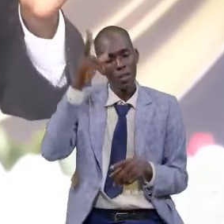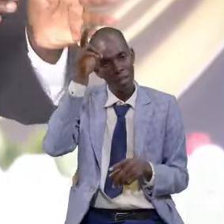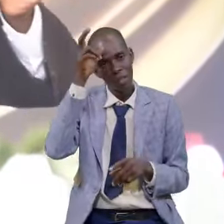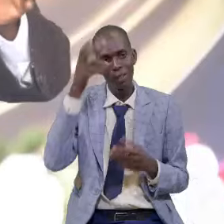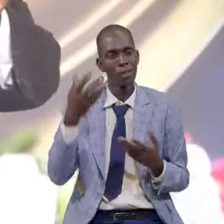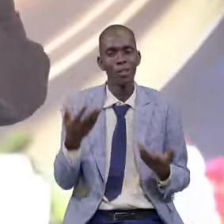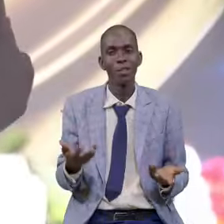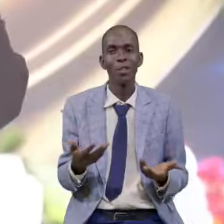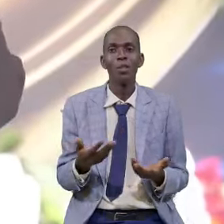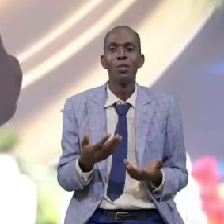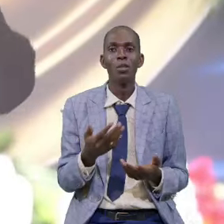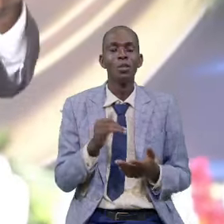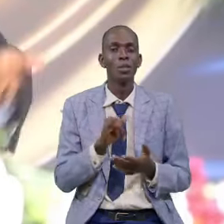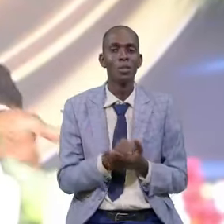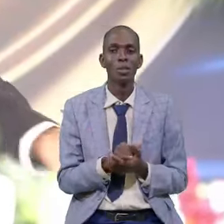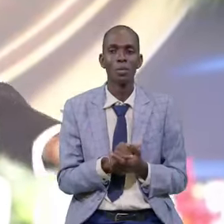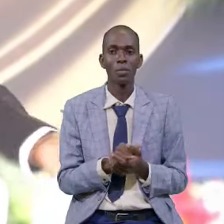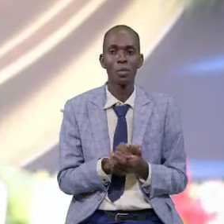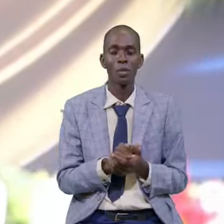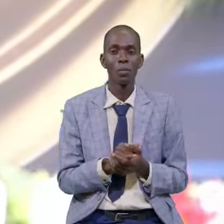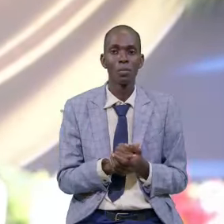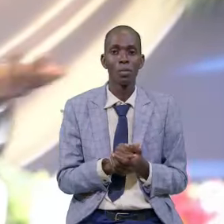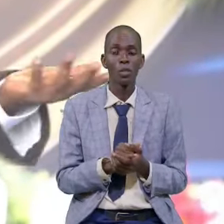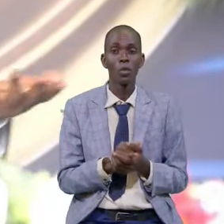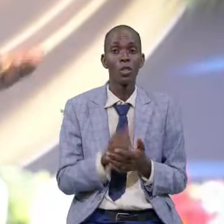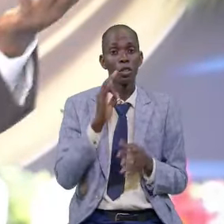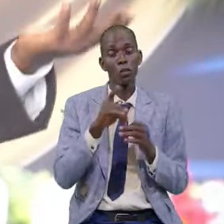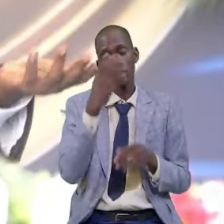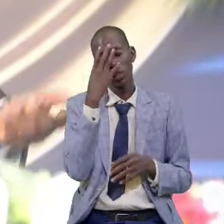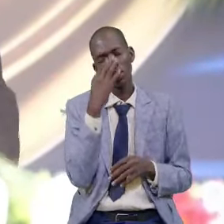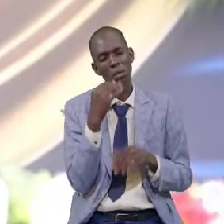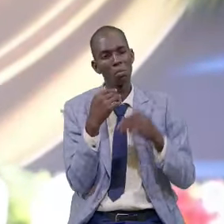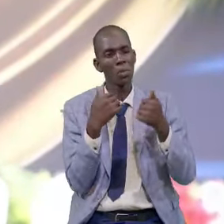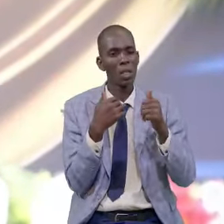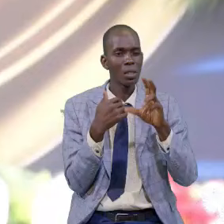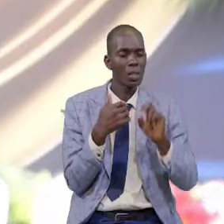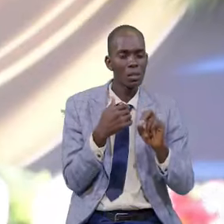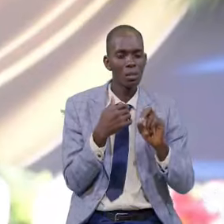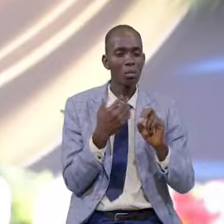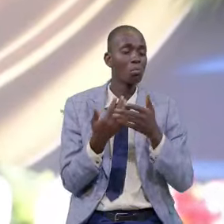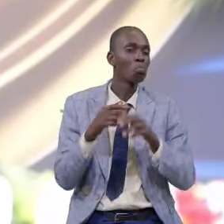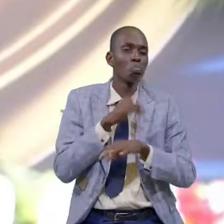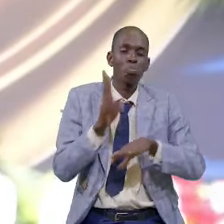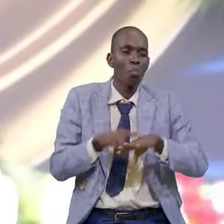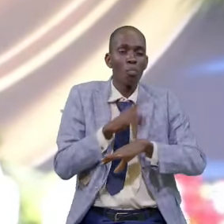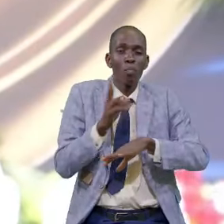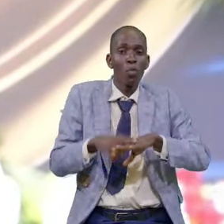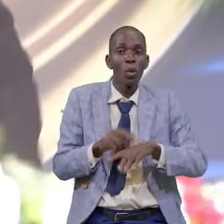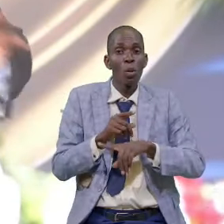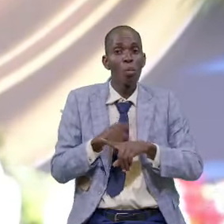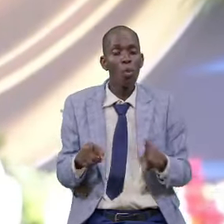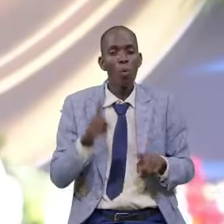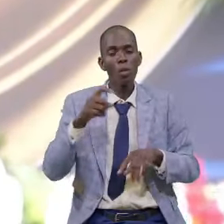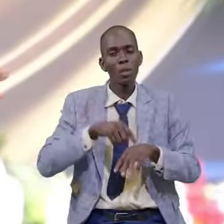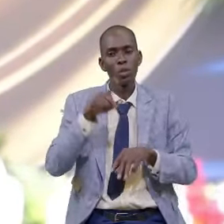sleep at 10 or 10:30. But this particular night, you slept at 2:30 a.m.